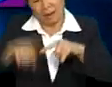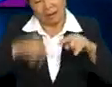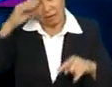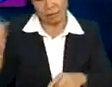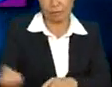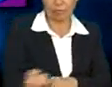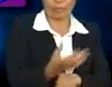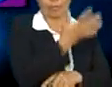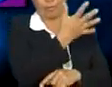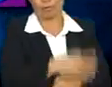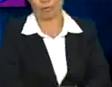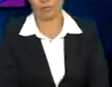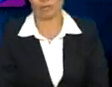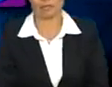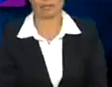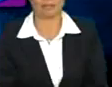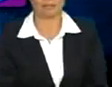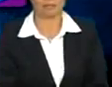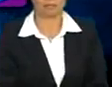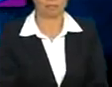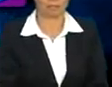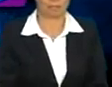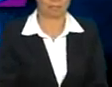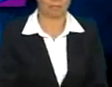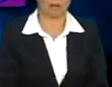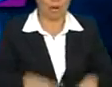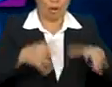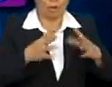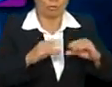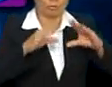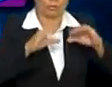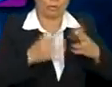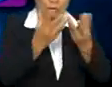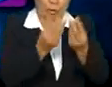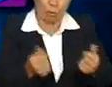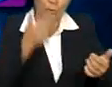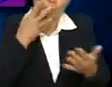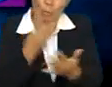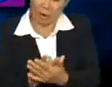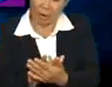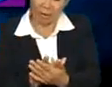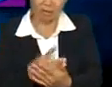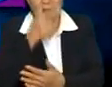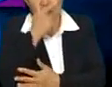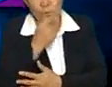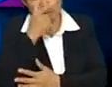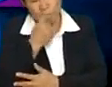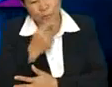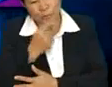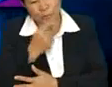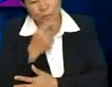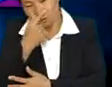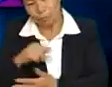sweating and cannot remove it. Sponge absorbs